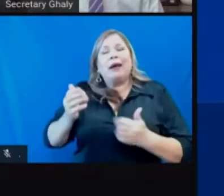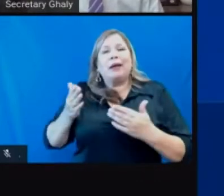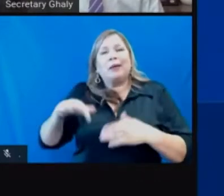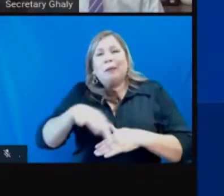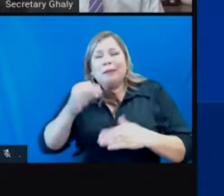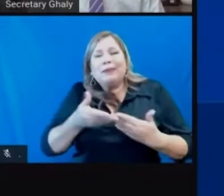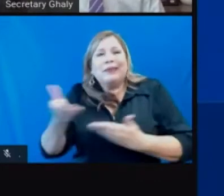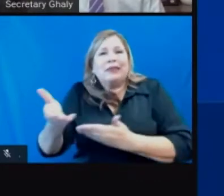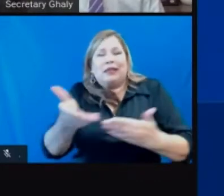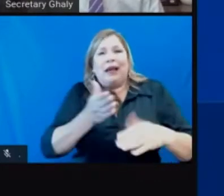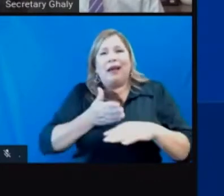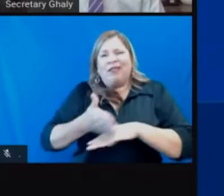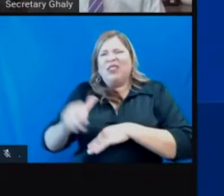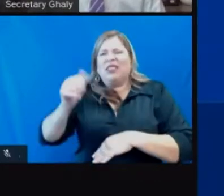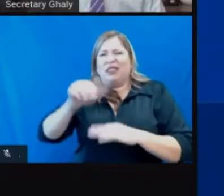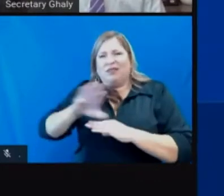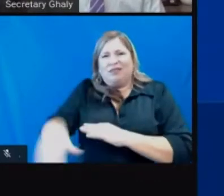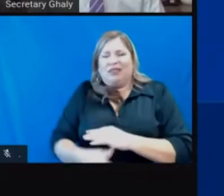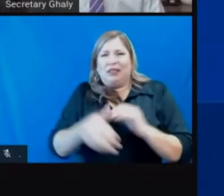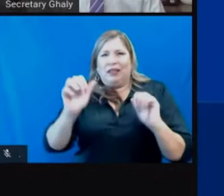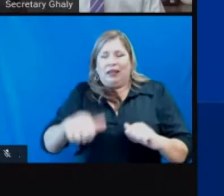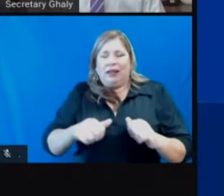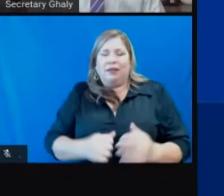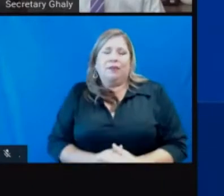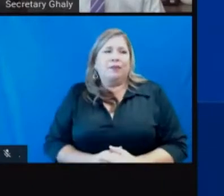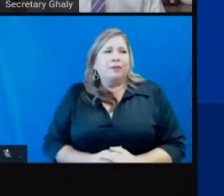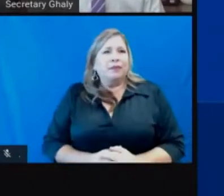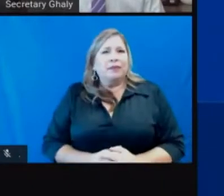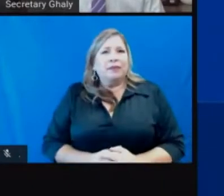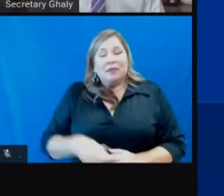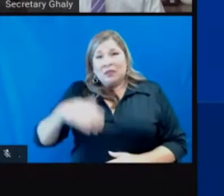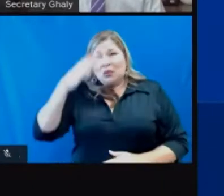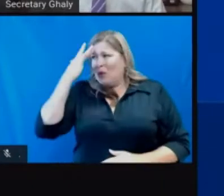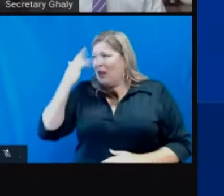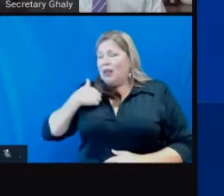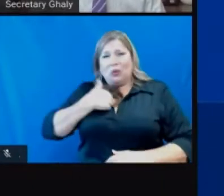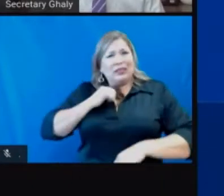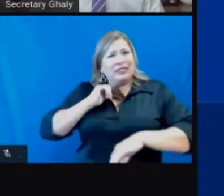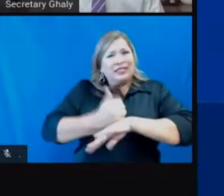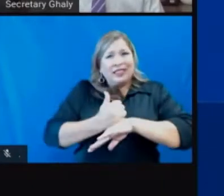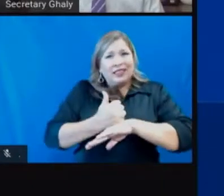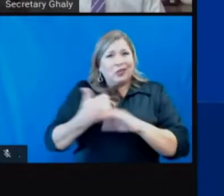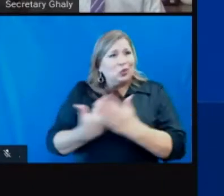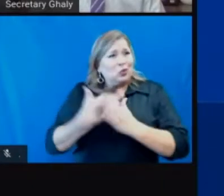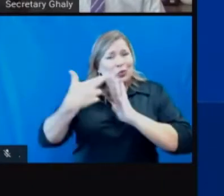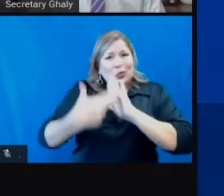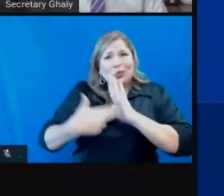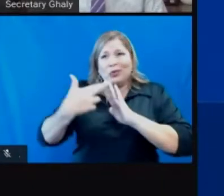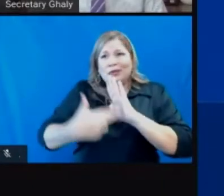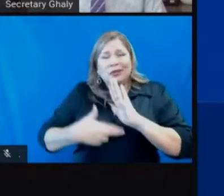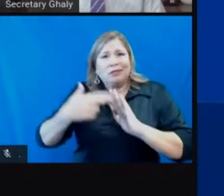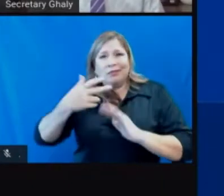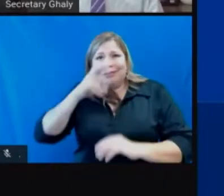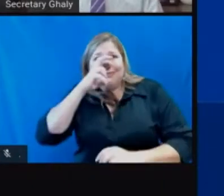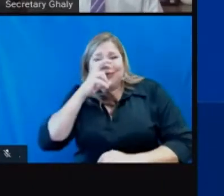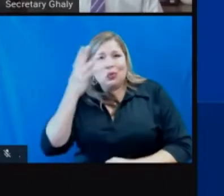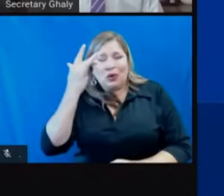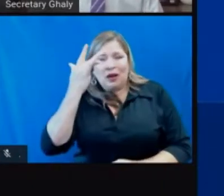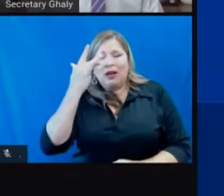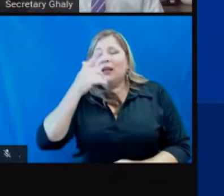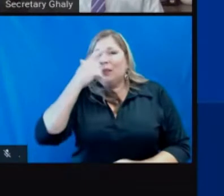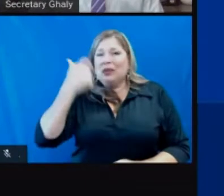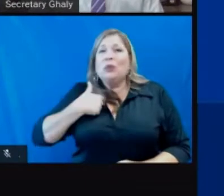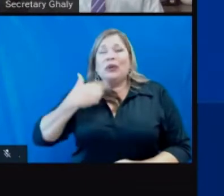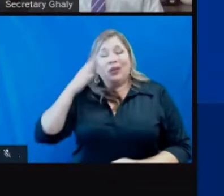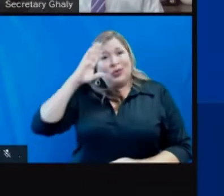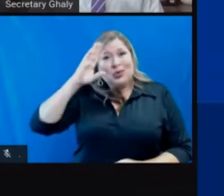hoping to gain? It's really to avoid further restrictions. We know, and we've seen in the past, that COVID goes from 0